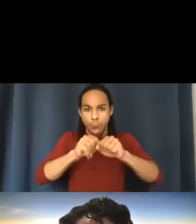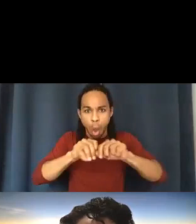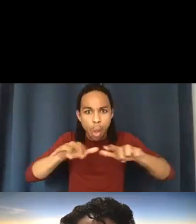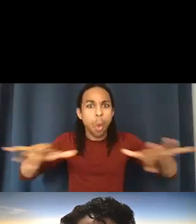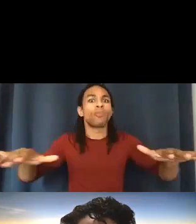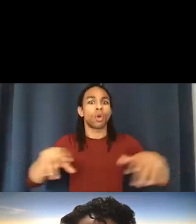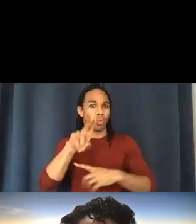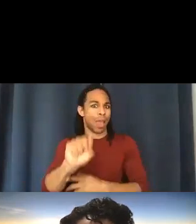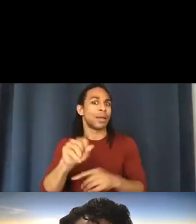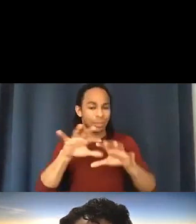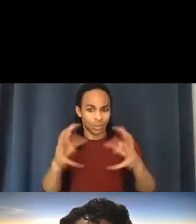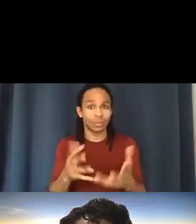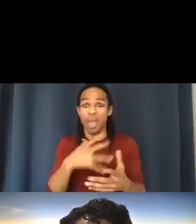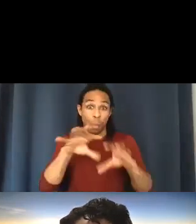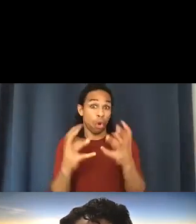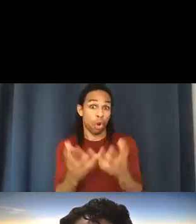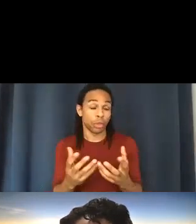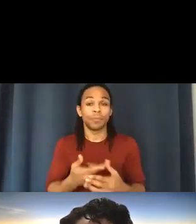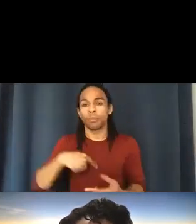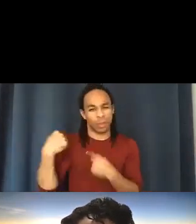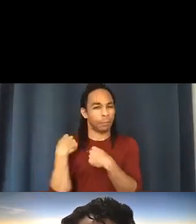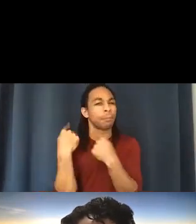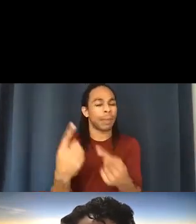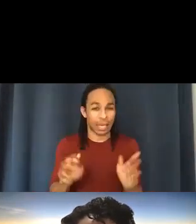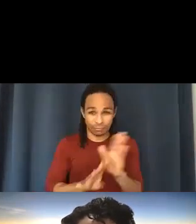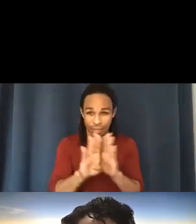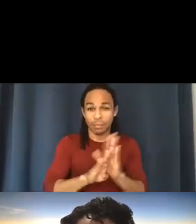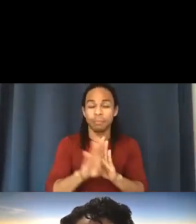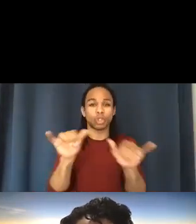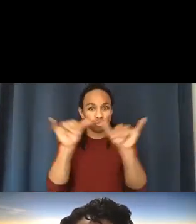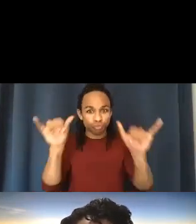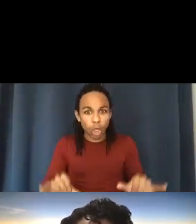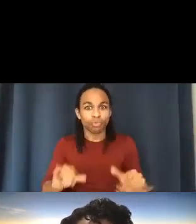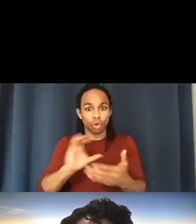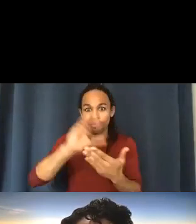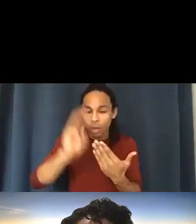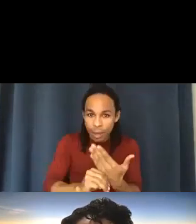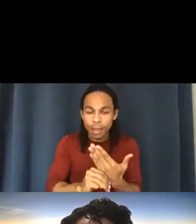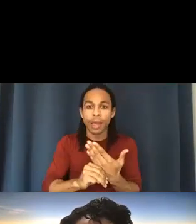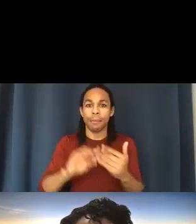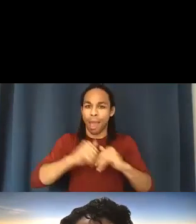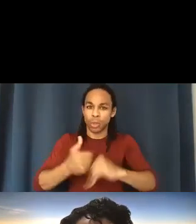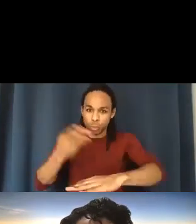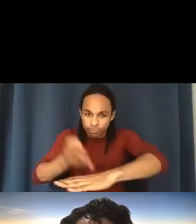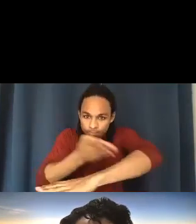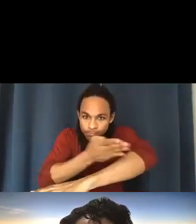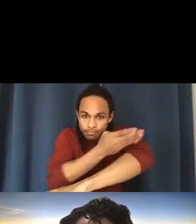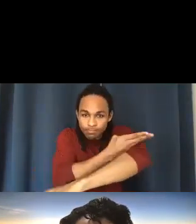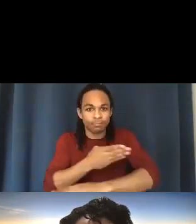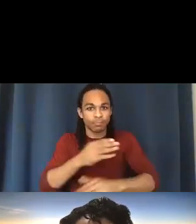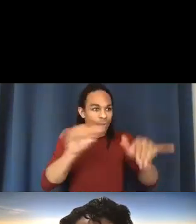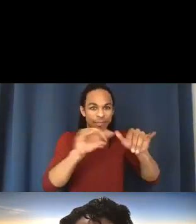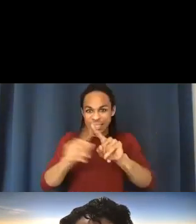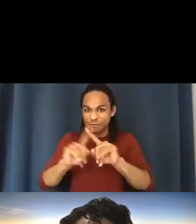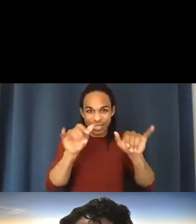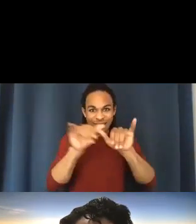structural competency curricula ever since. You can read more about us at our website, structcomp.org.